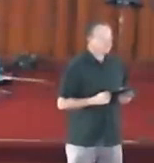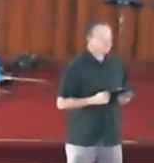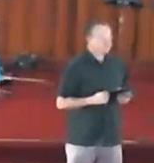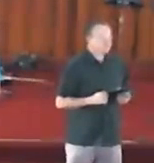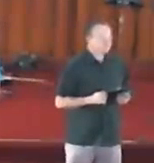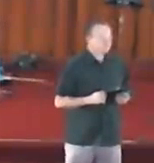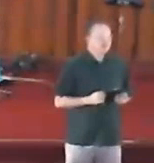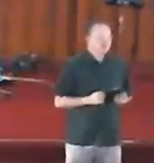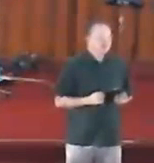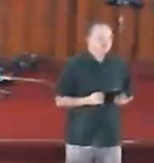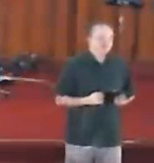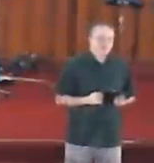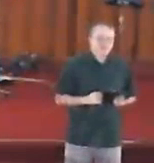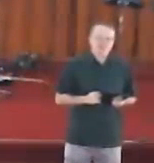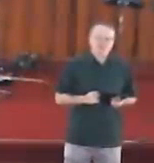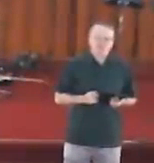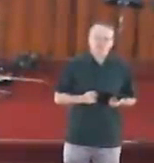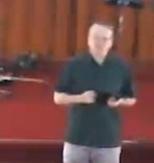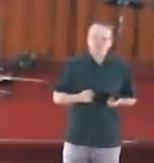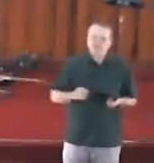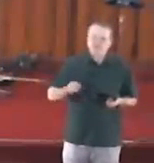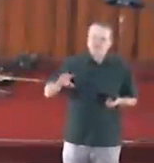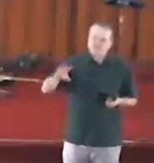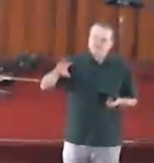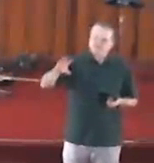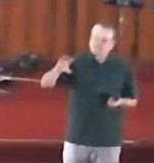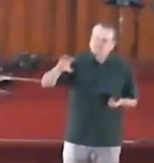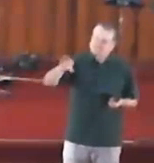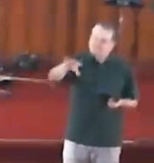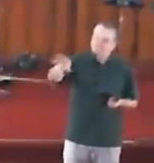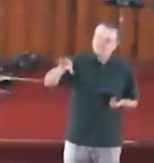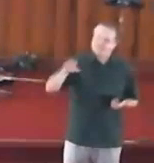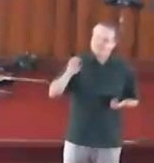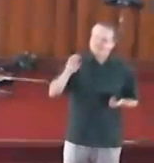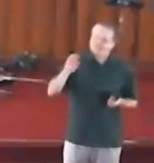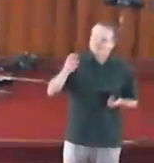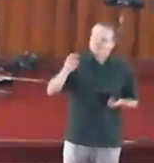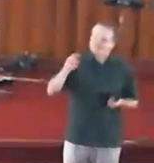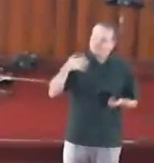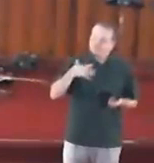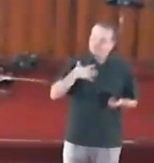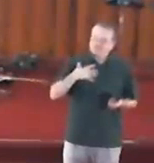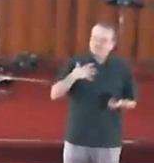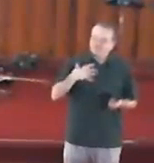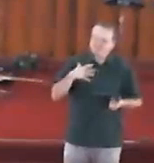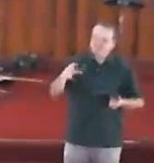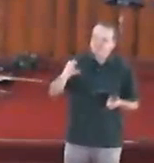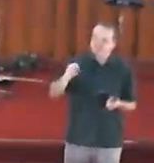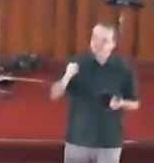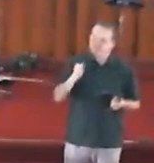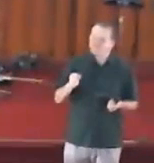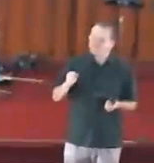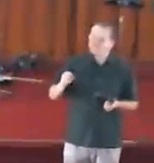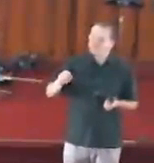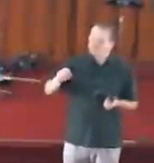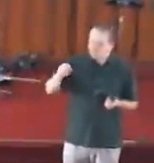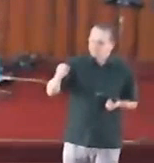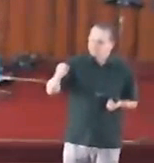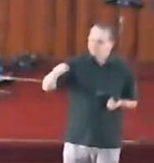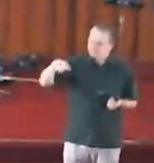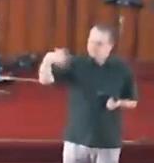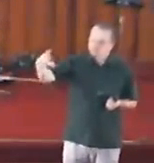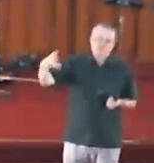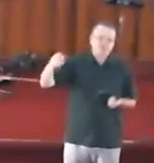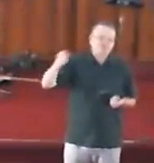experience and see the power of God in our lives. Y si al hablar esto, tú identificas que tienes temor, ahorita